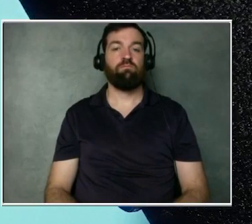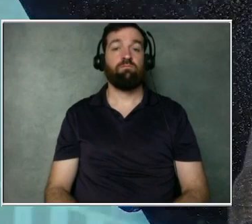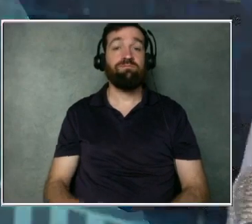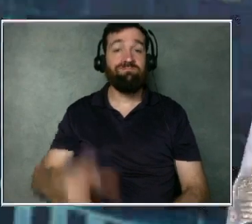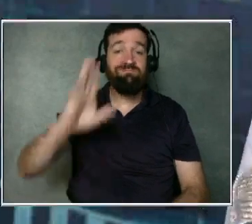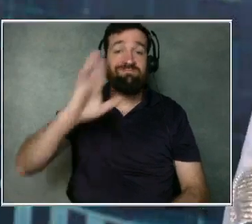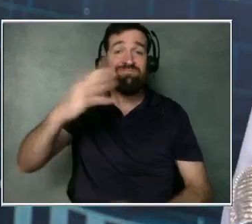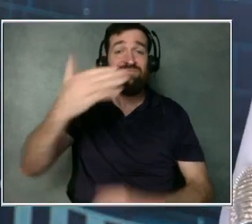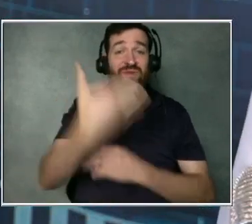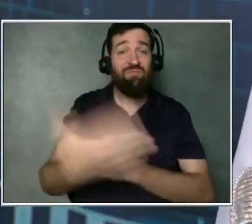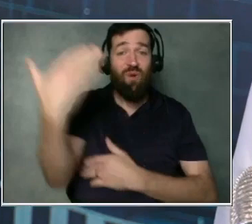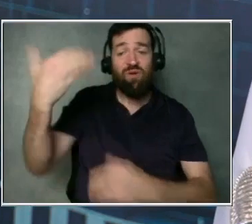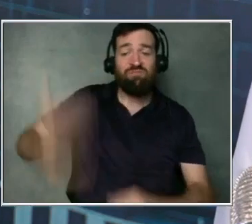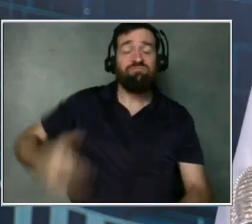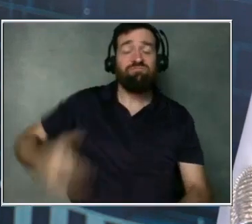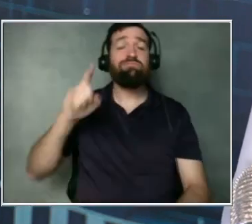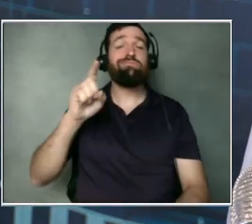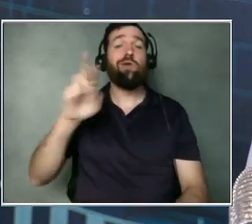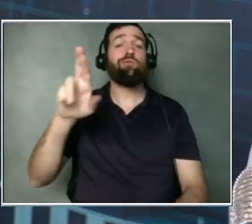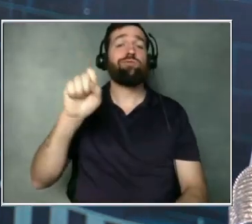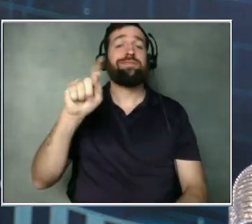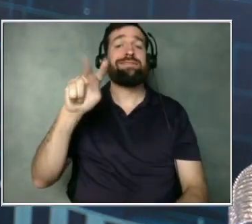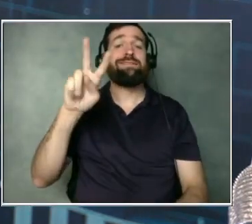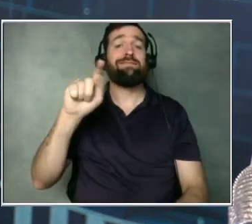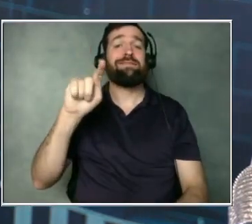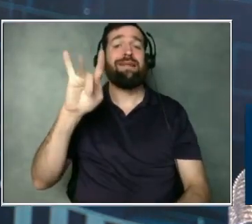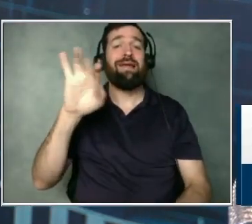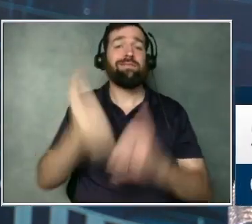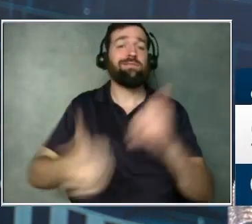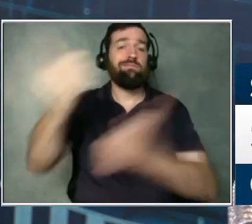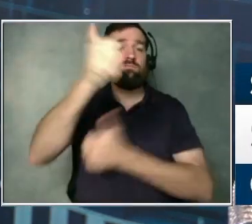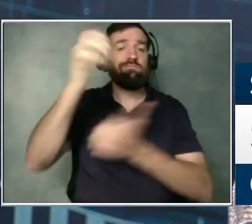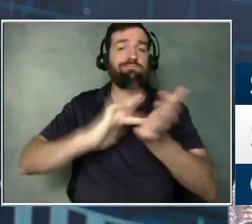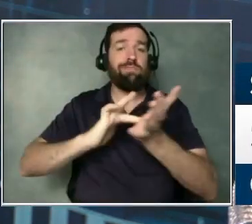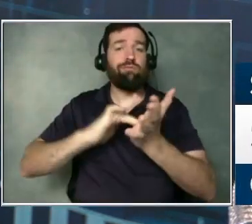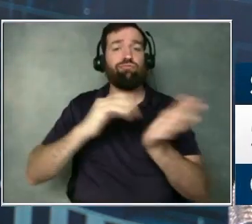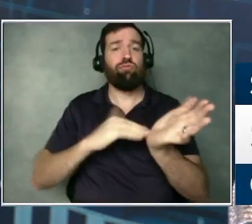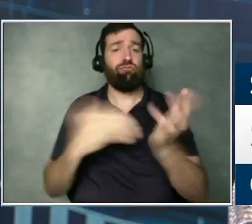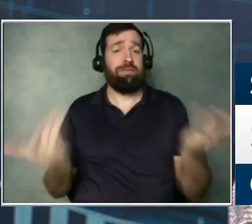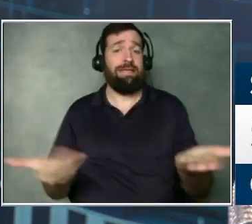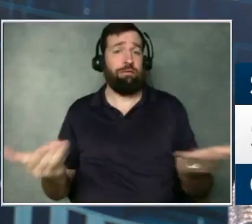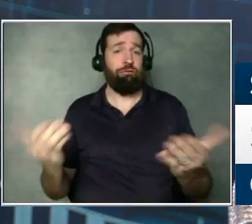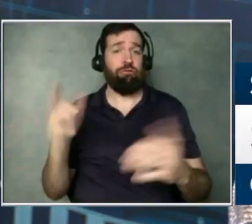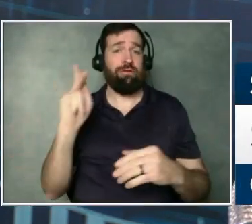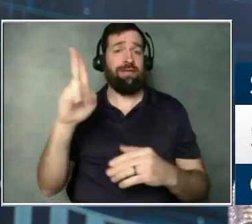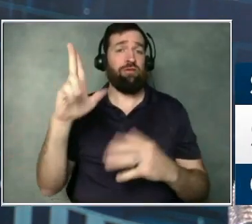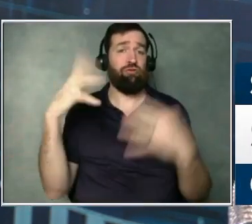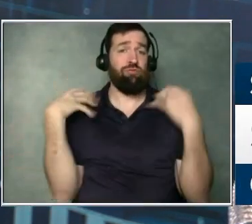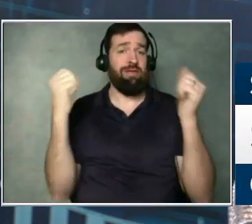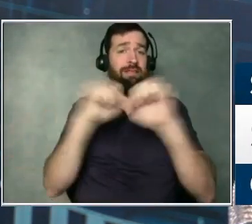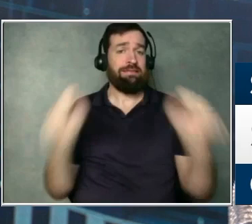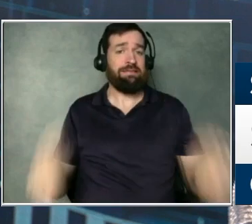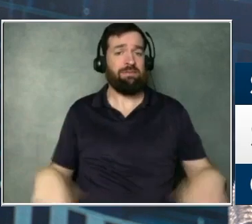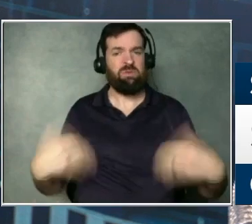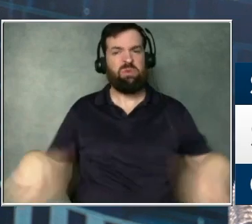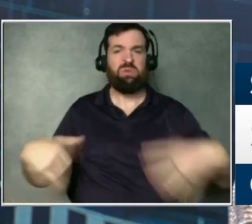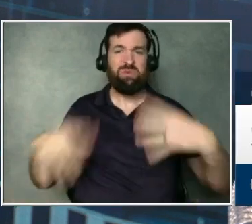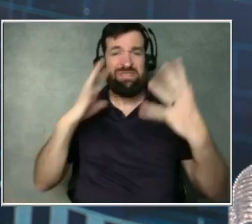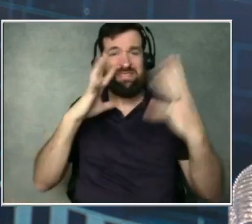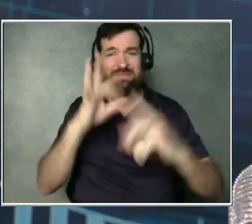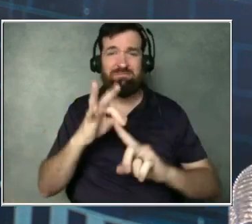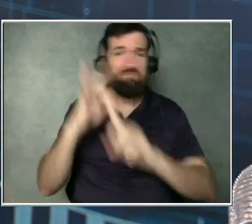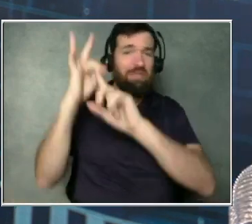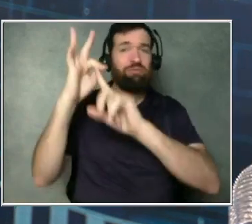good morning. I'm Dr. Steve Stites, Chief Medical Officer here at the University of Kansas Health System. Welcome back to a very special episode